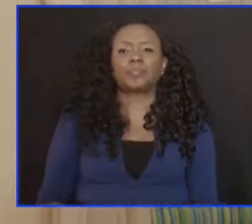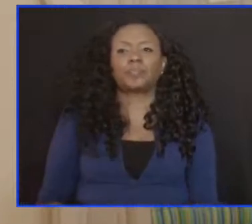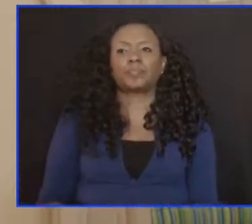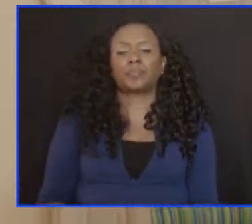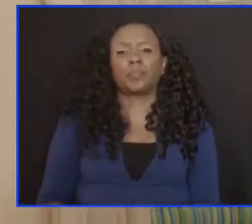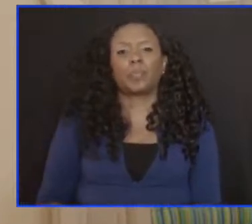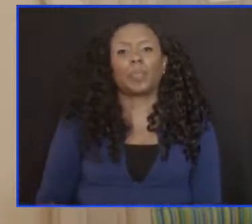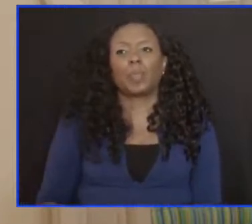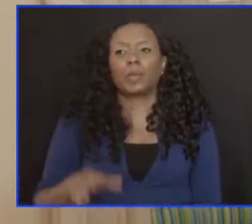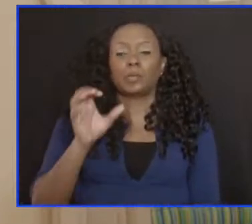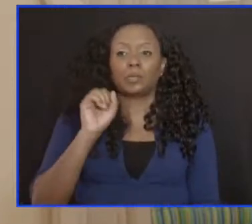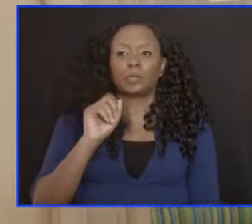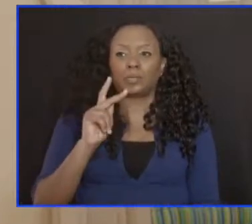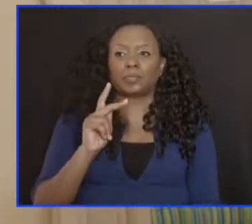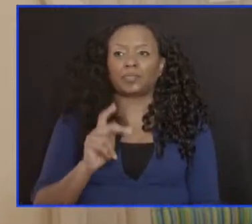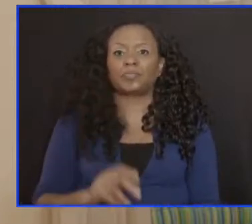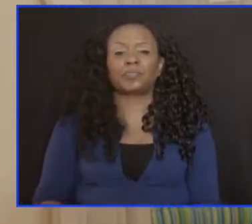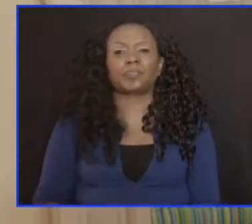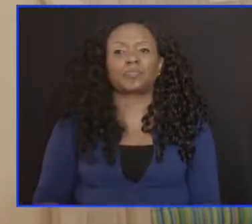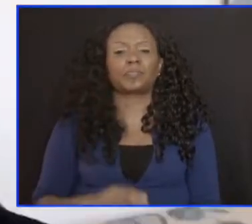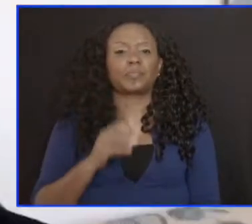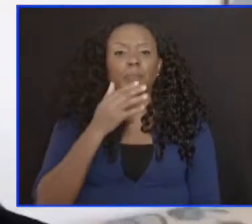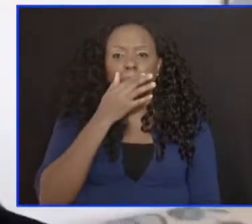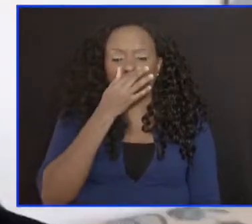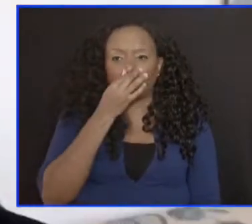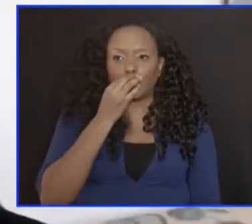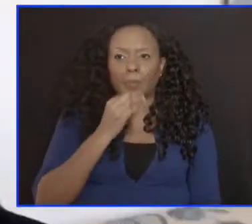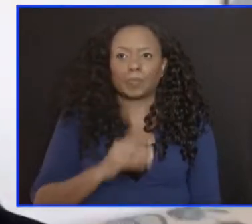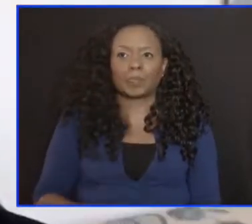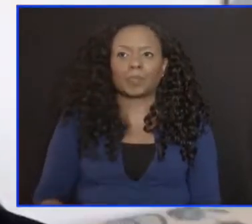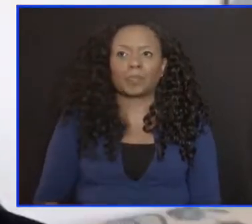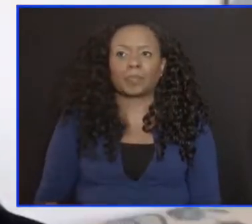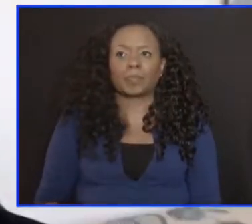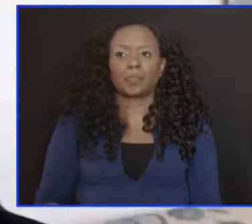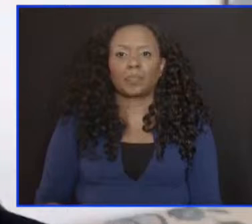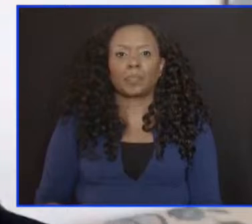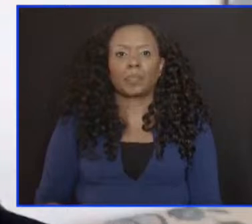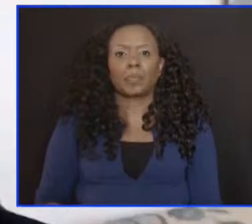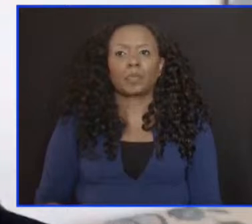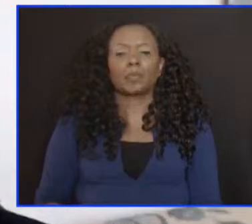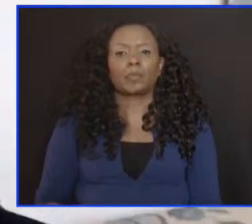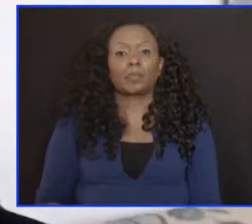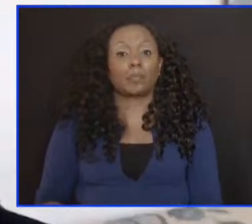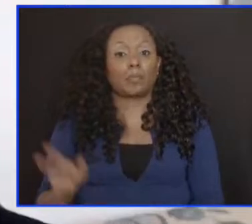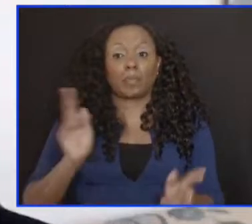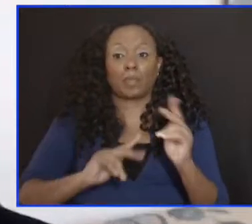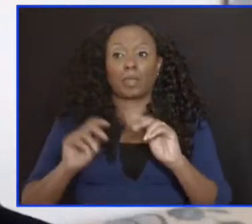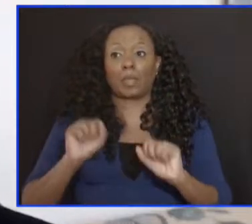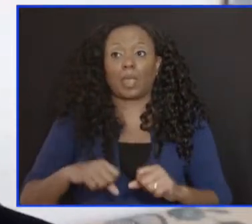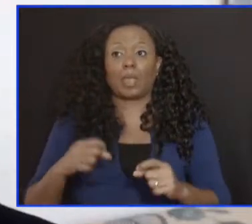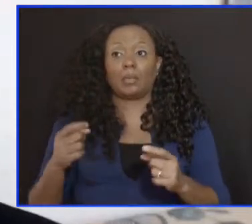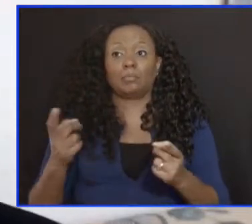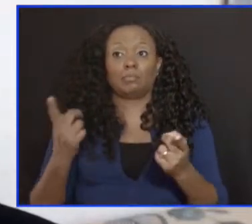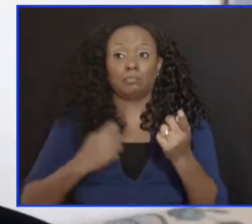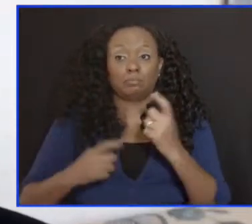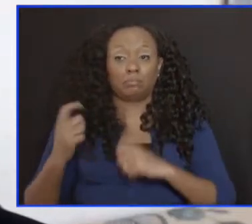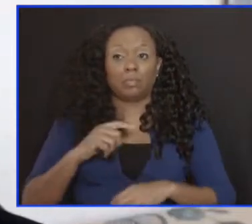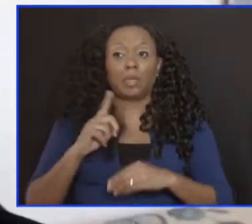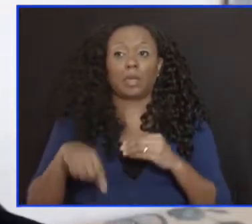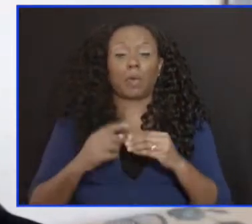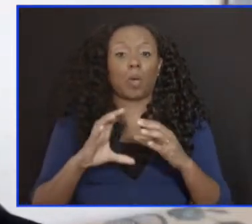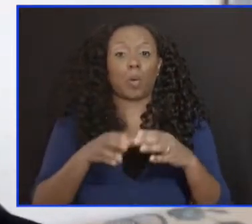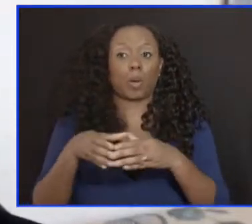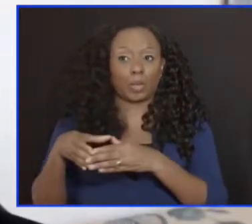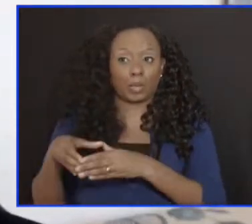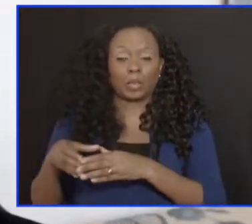Okay. So we're going to take some questions directed to this whole question of routine quarantine. After